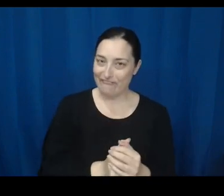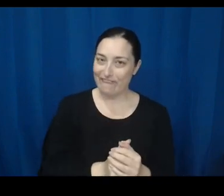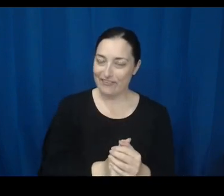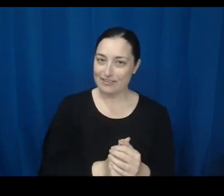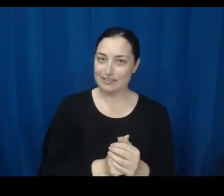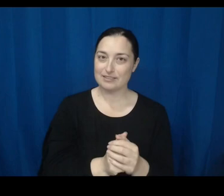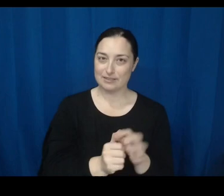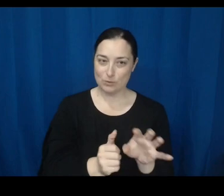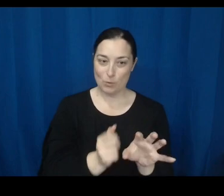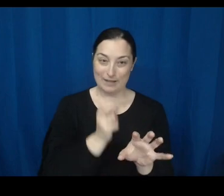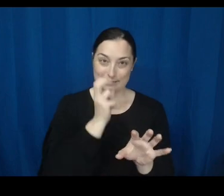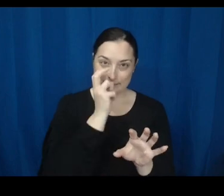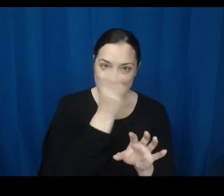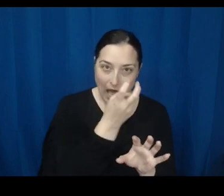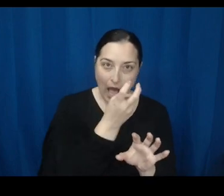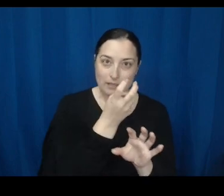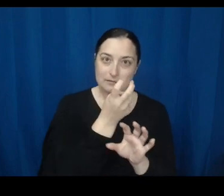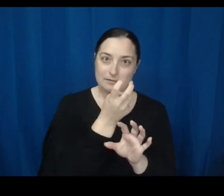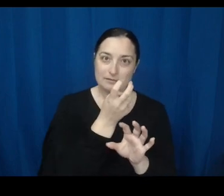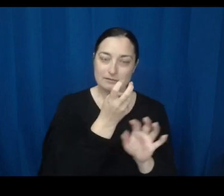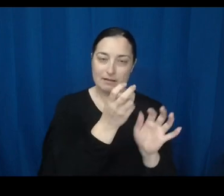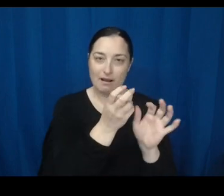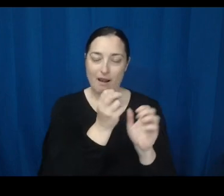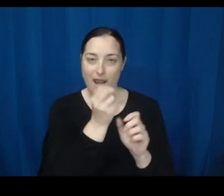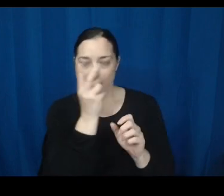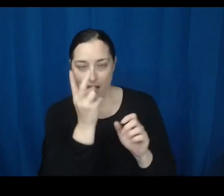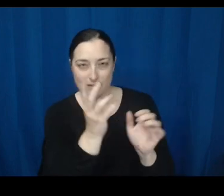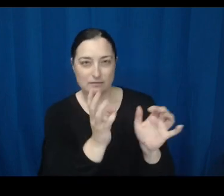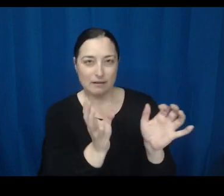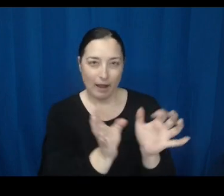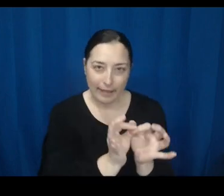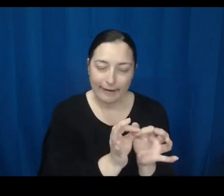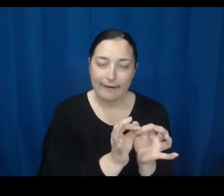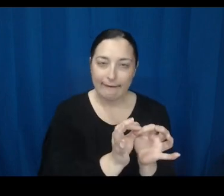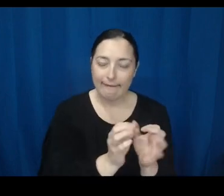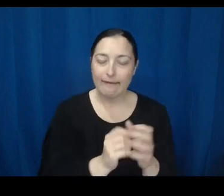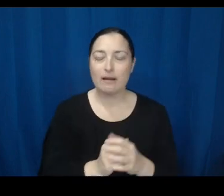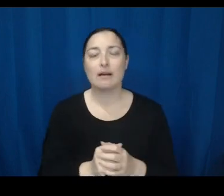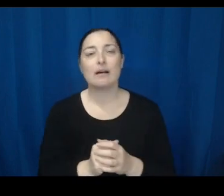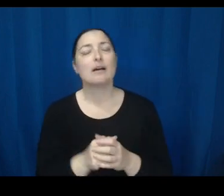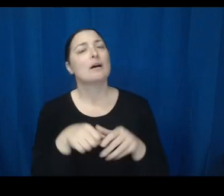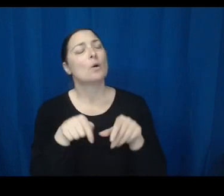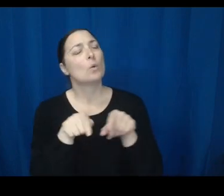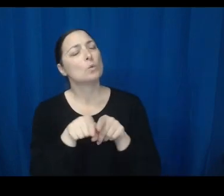dark? Yeah. I also think when you're working,